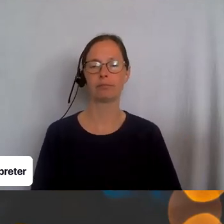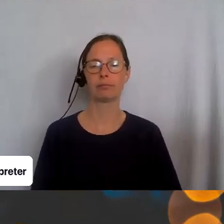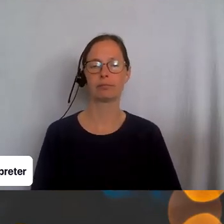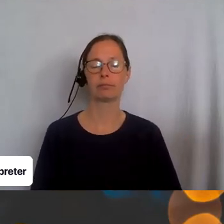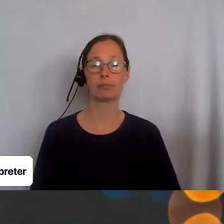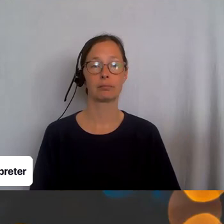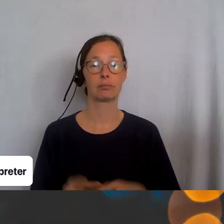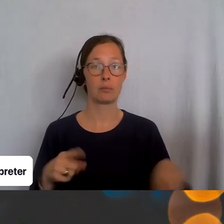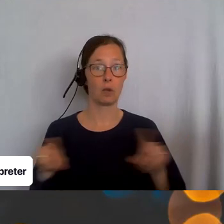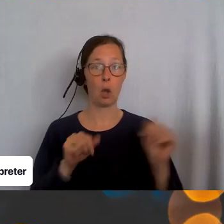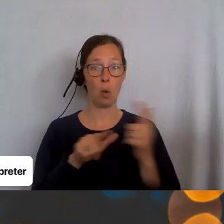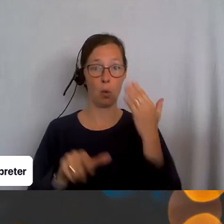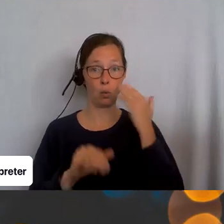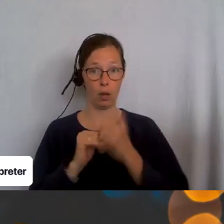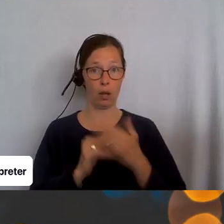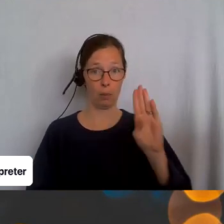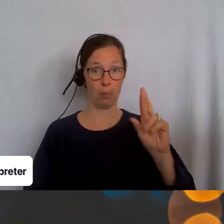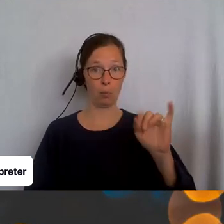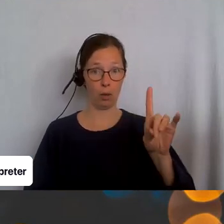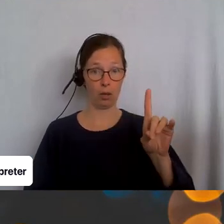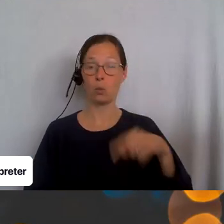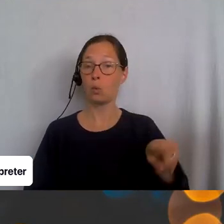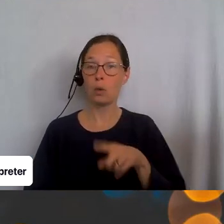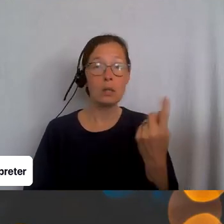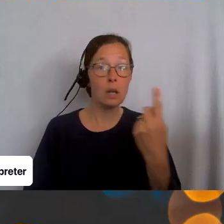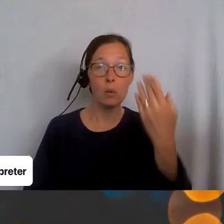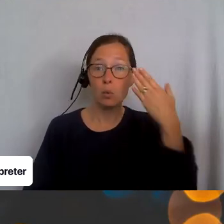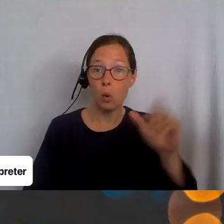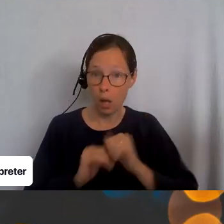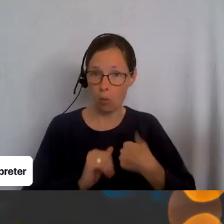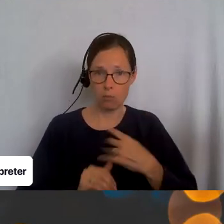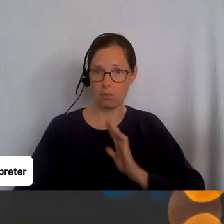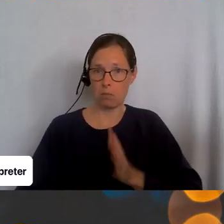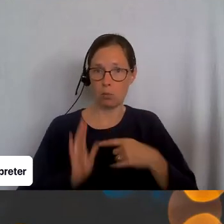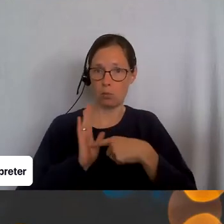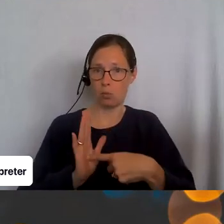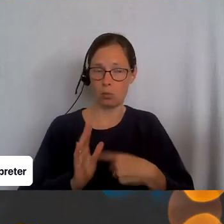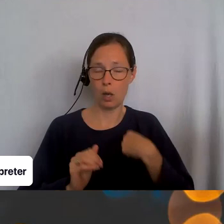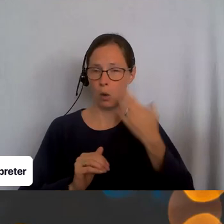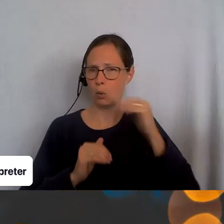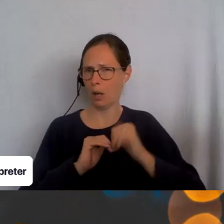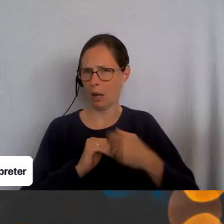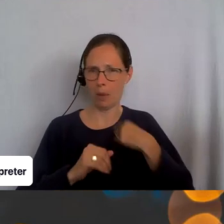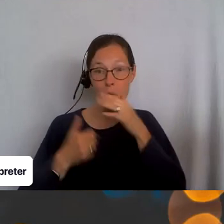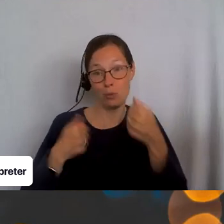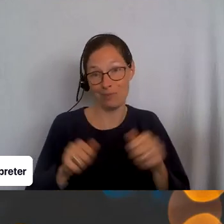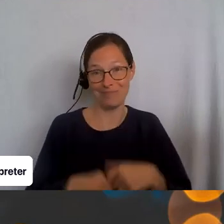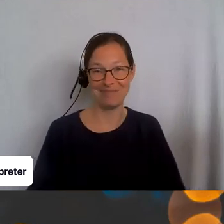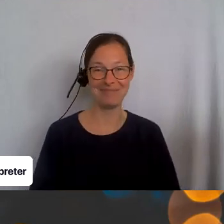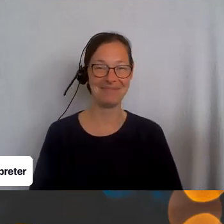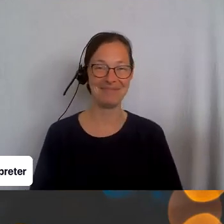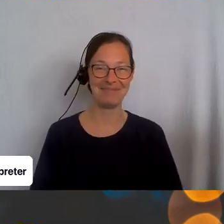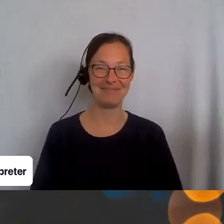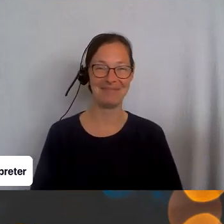Does everyone know how to braid? If somebody doesn't know how to braid, I can show you. I'm not sure how I'm going to show you, but I'll try.